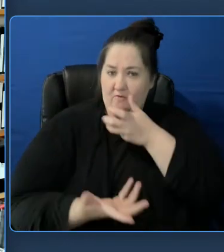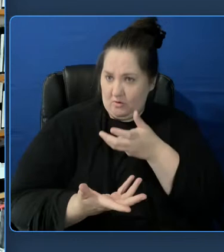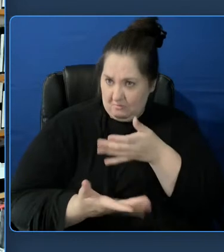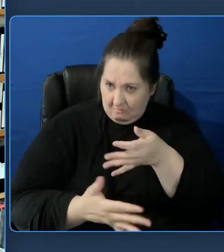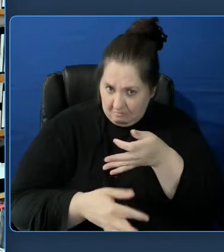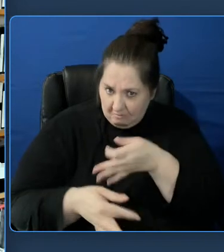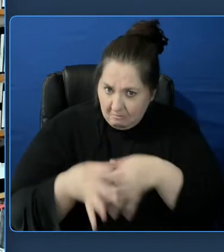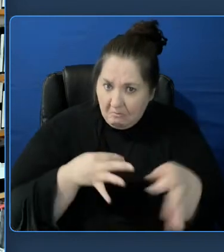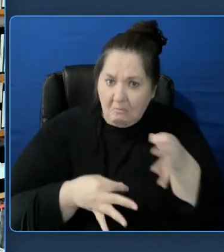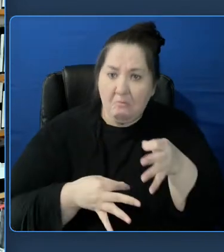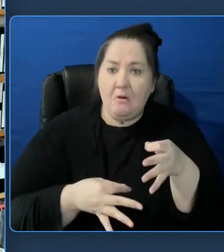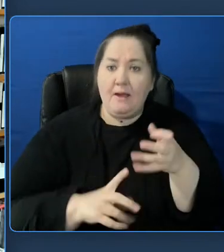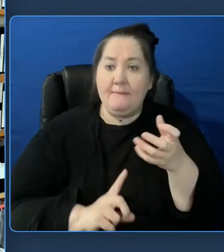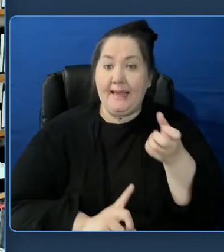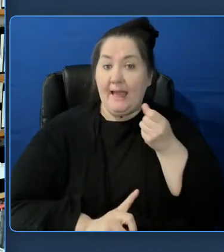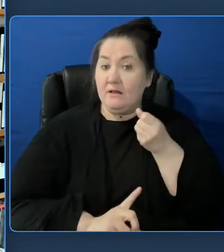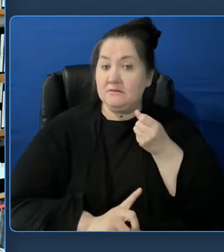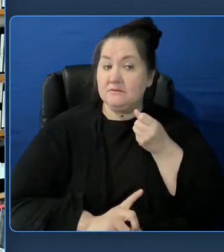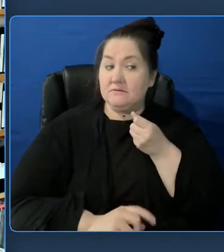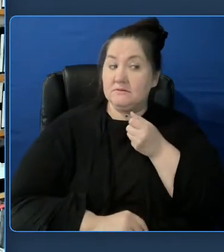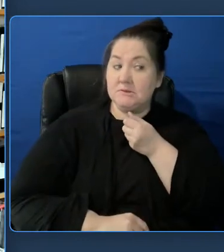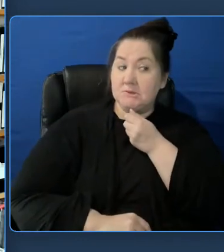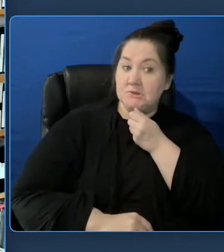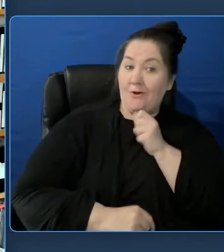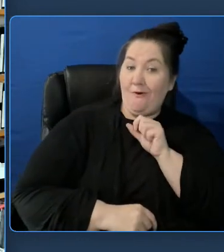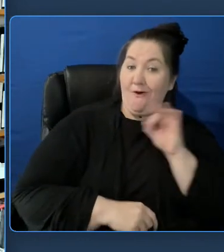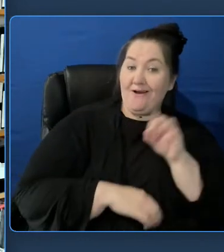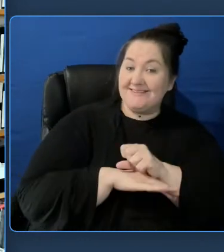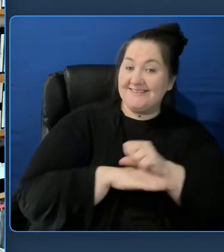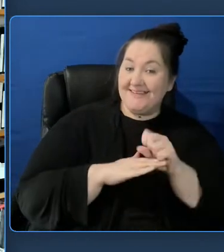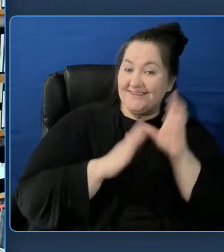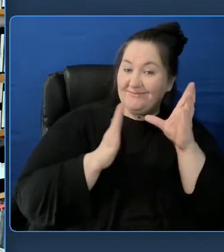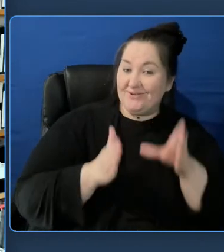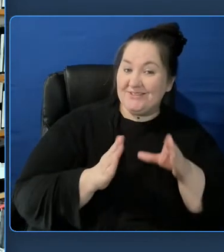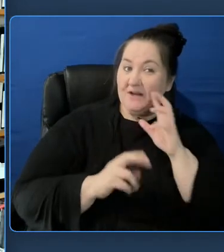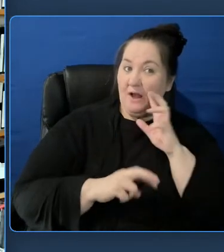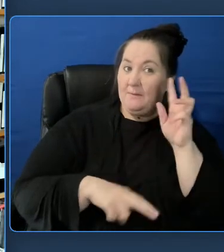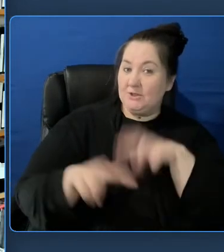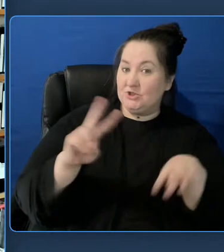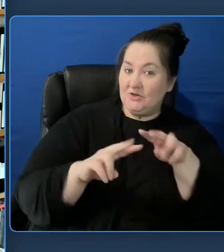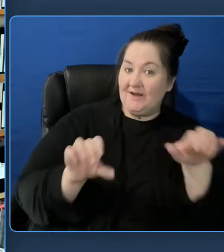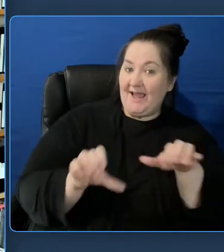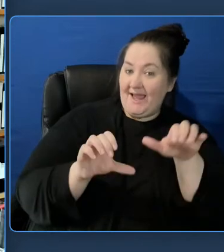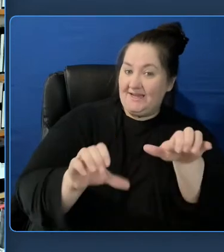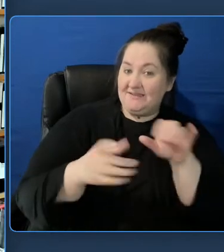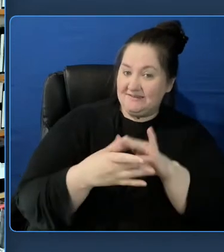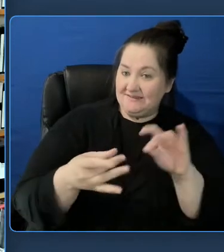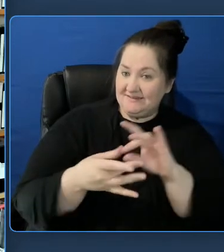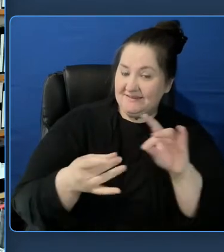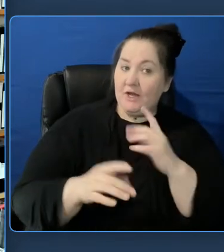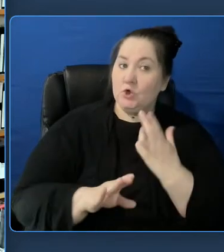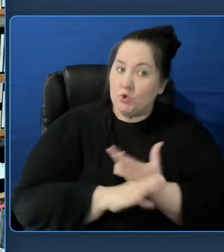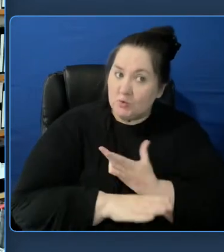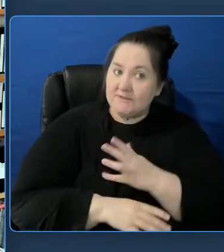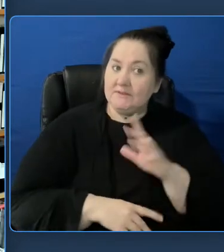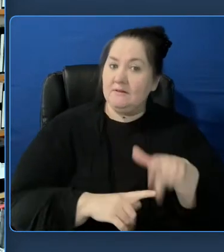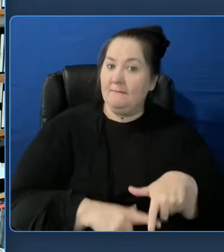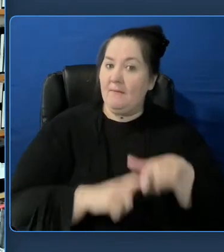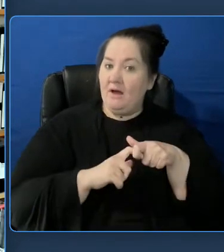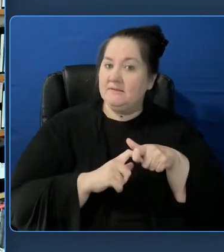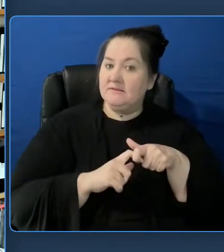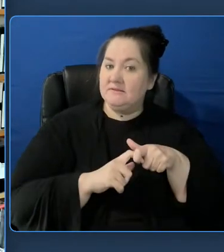that microphone be held by someone off stage, observing the action on stage and using the